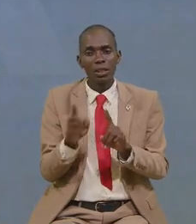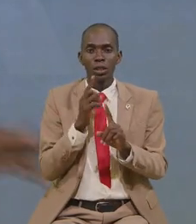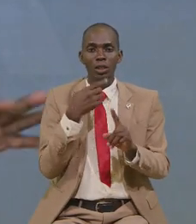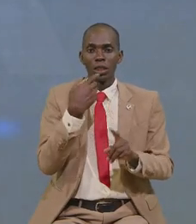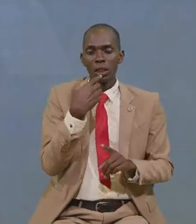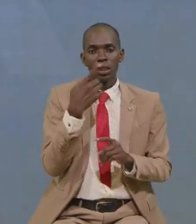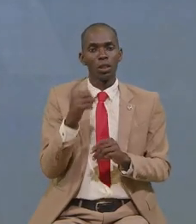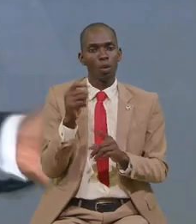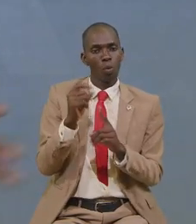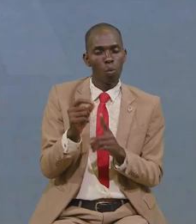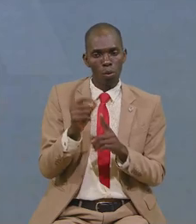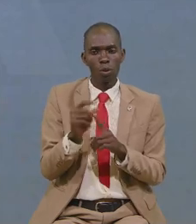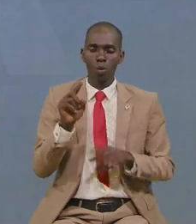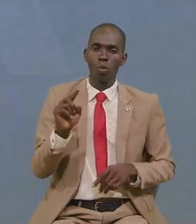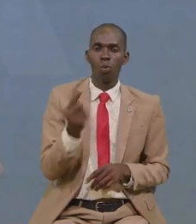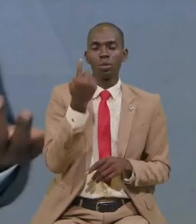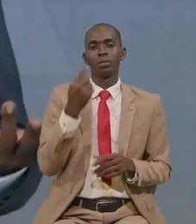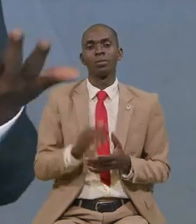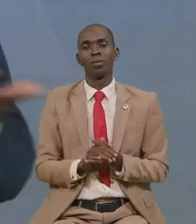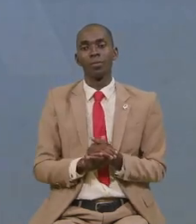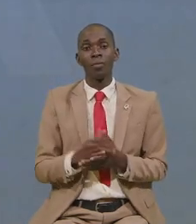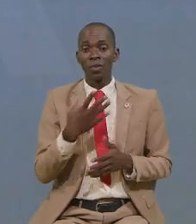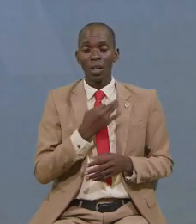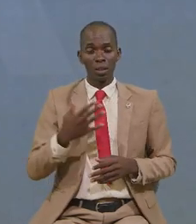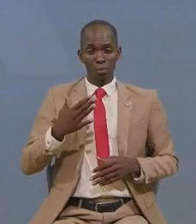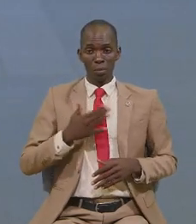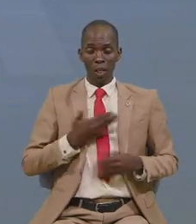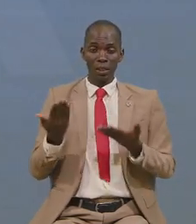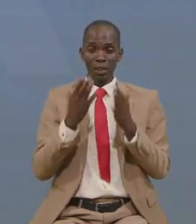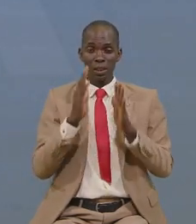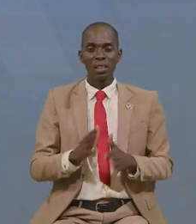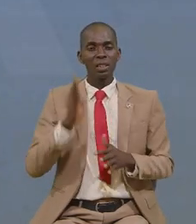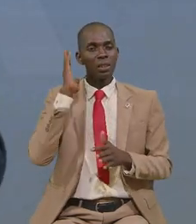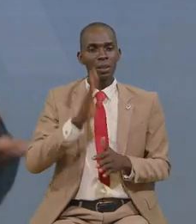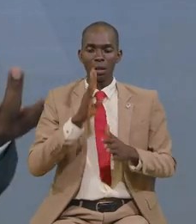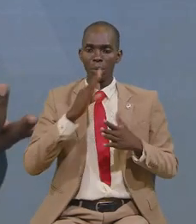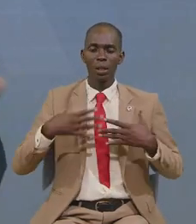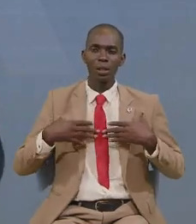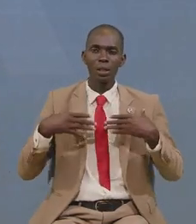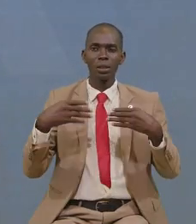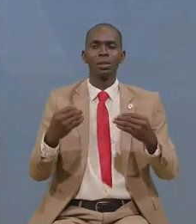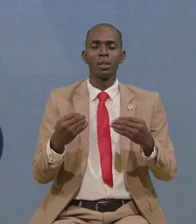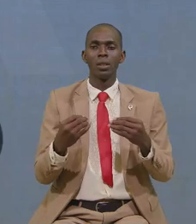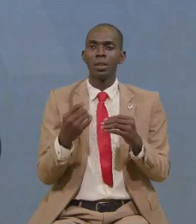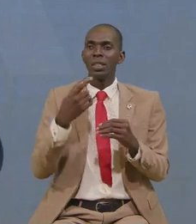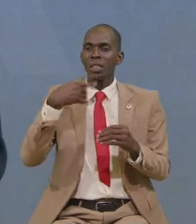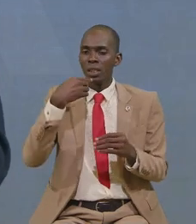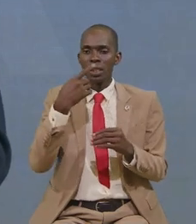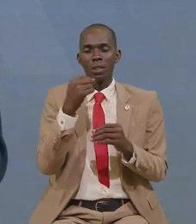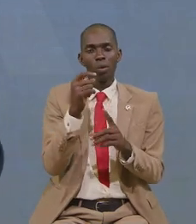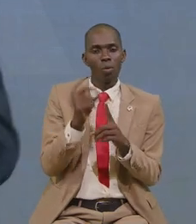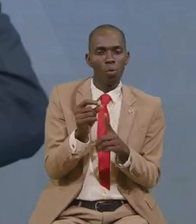the word only, and my servant shall be healed. Speak the